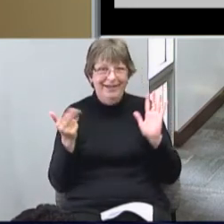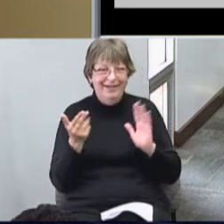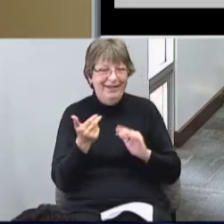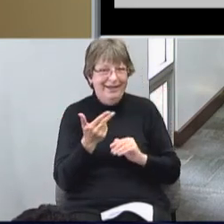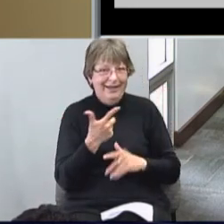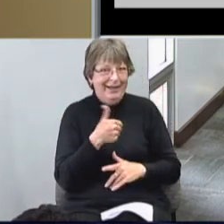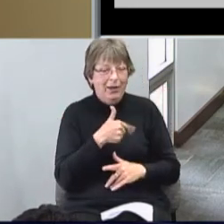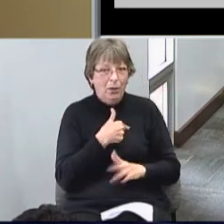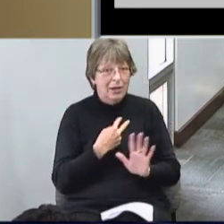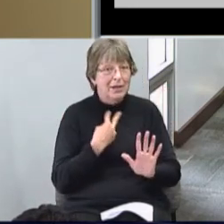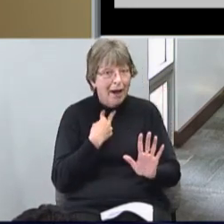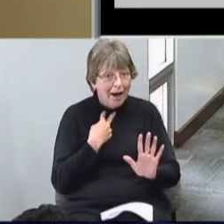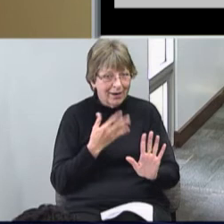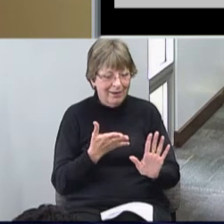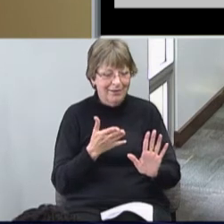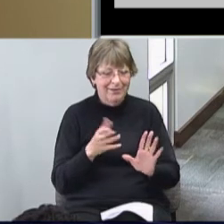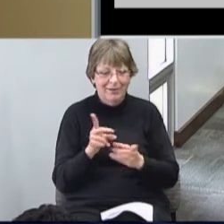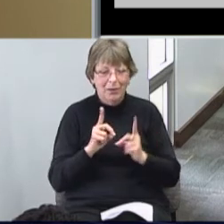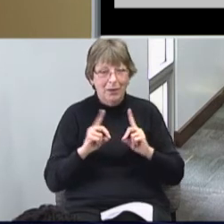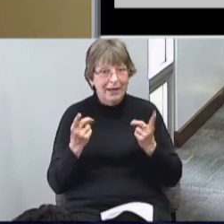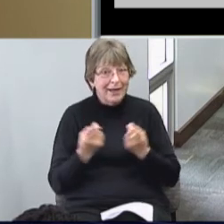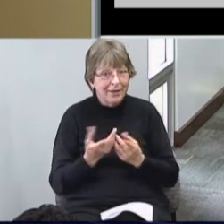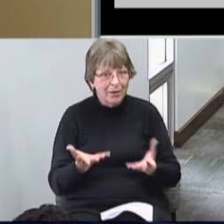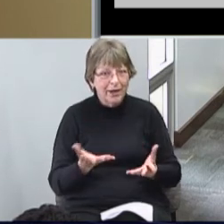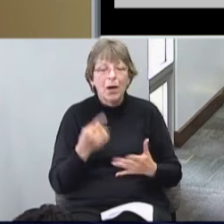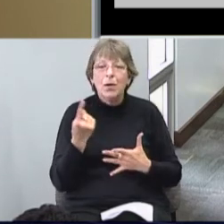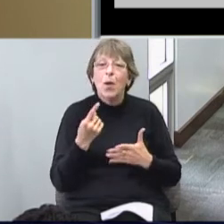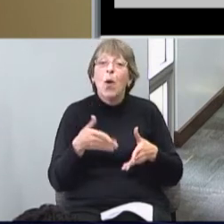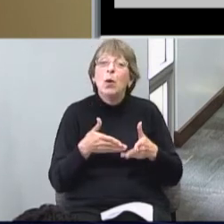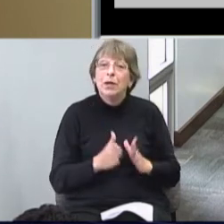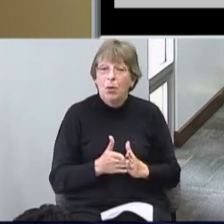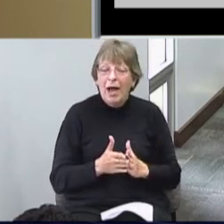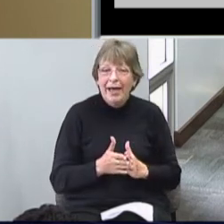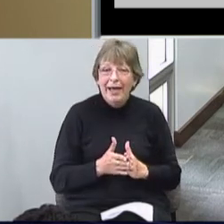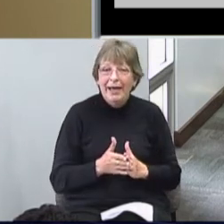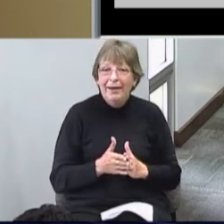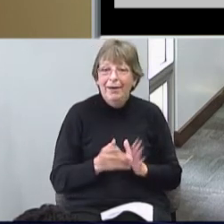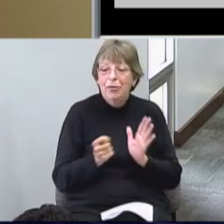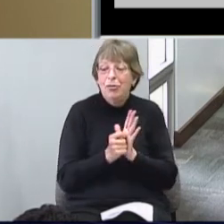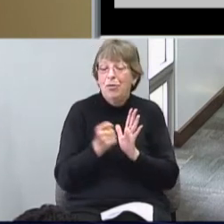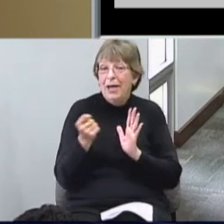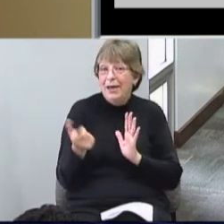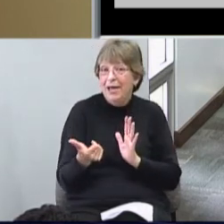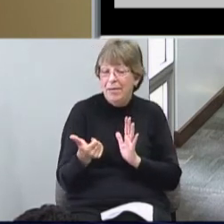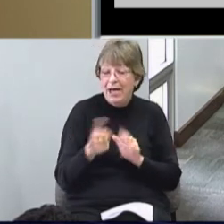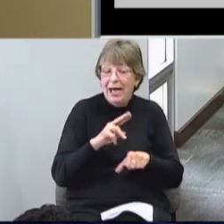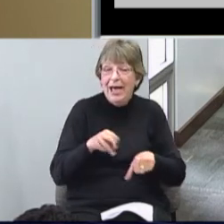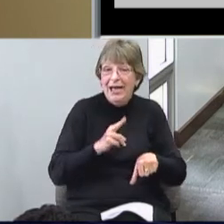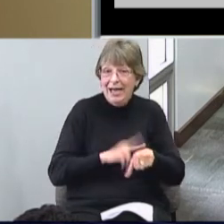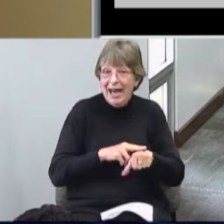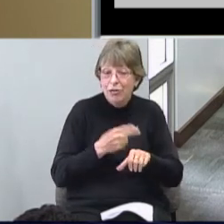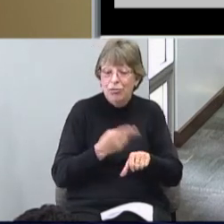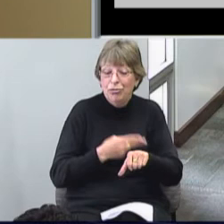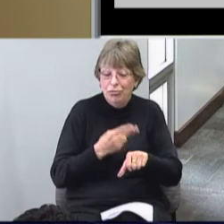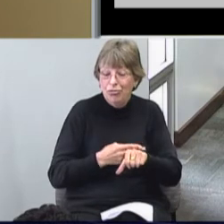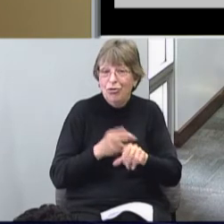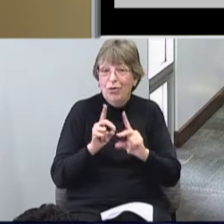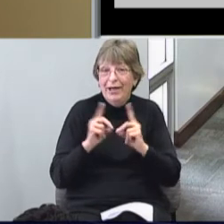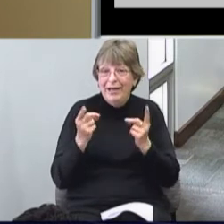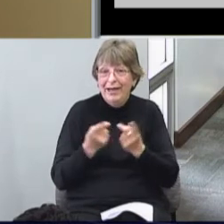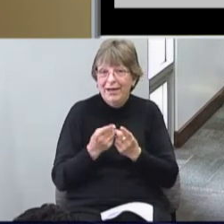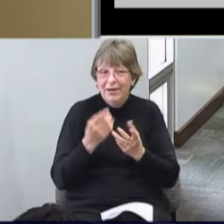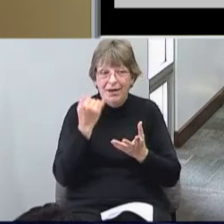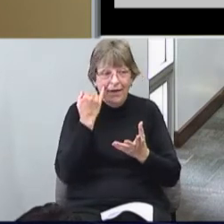we're kind of stuck with the district. The only way to get rid of a National Historic District would be for more